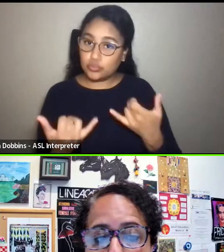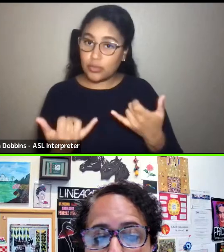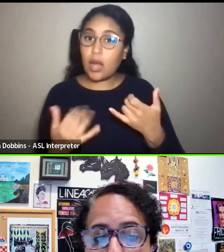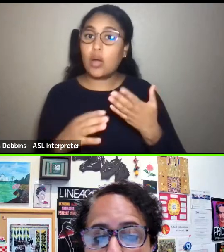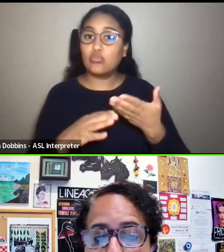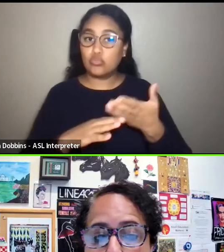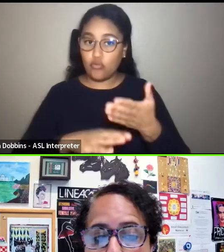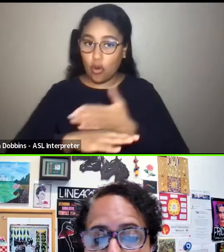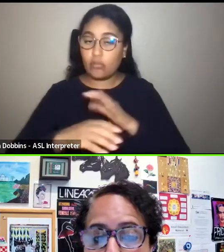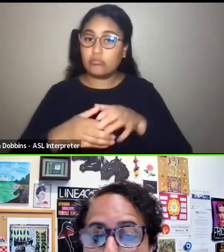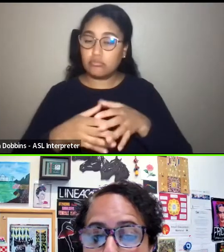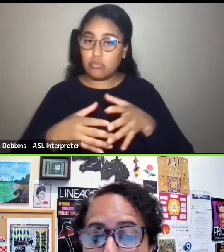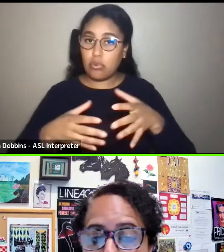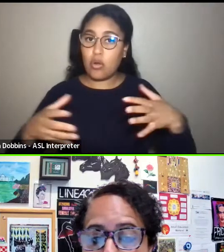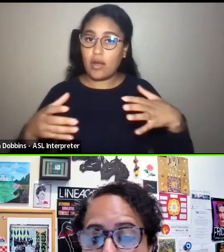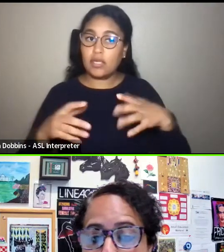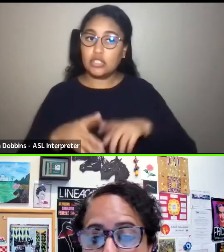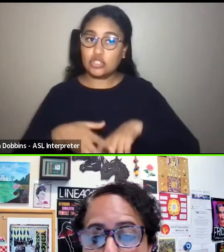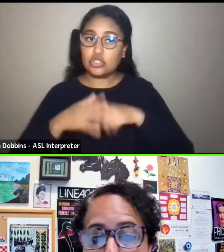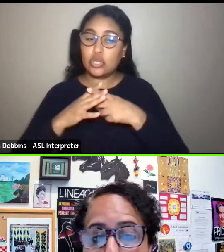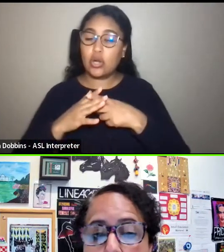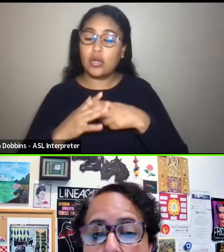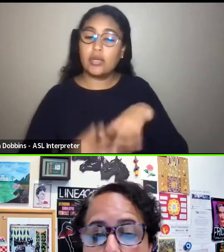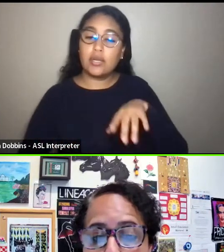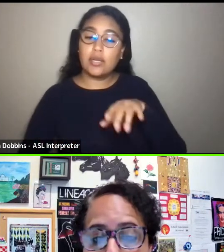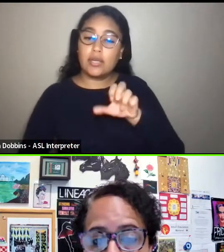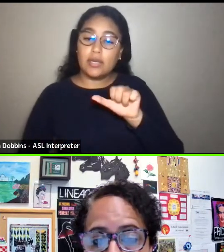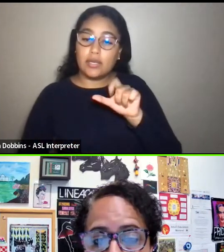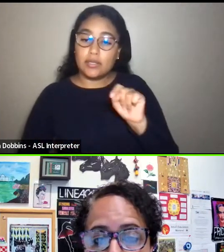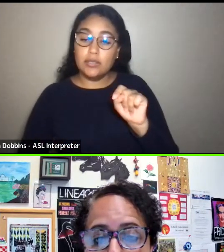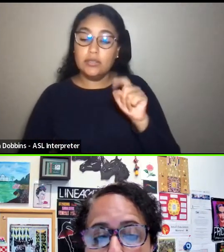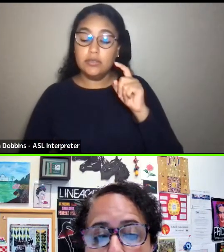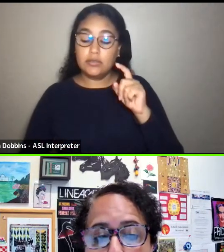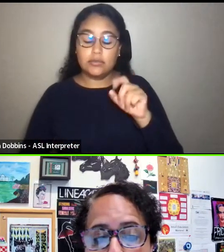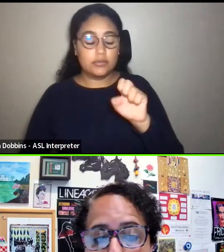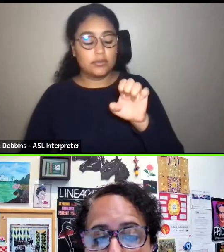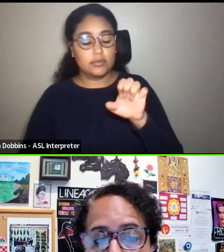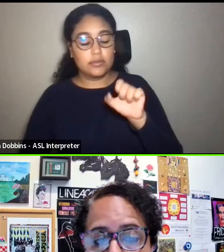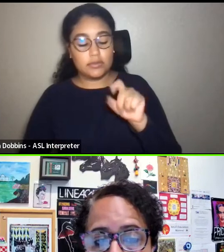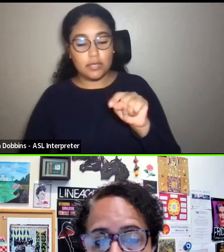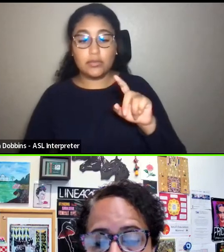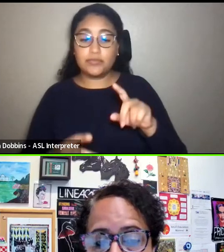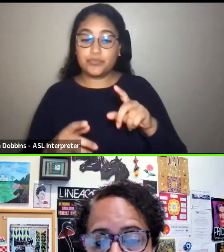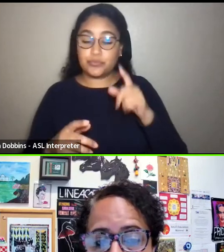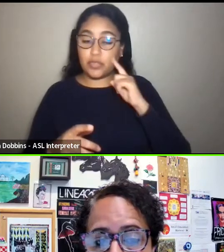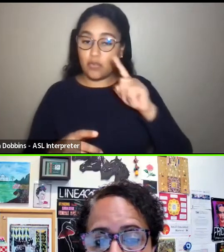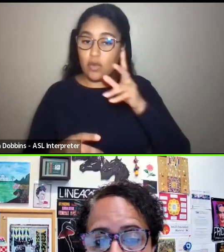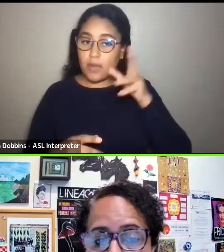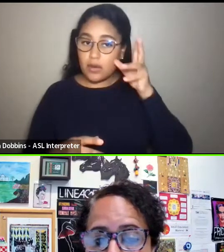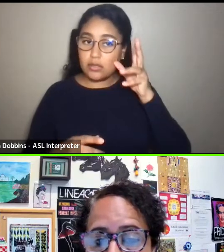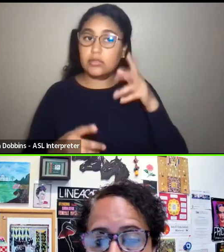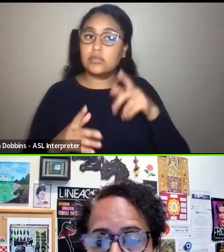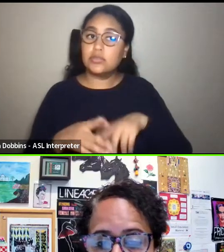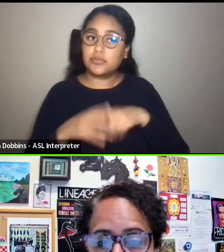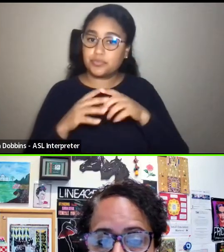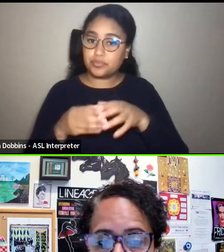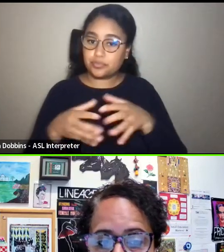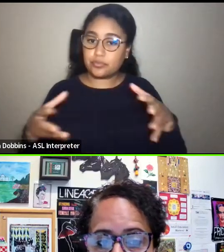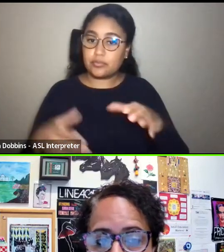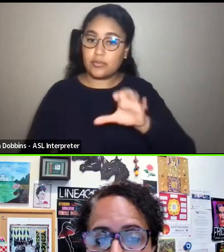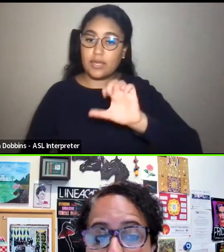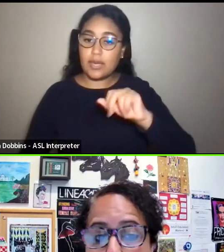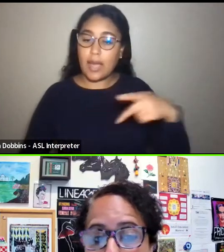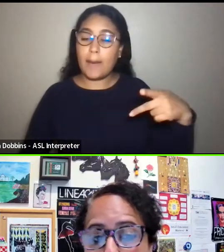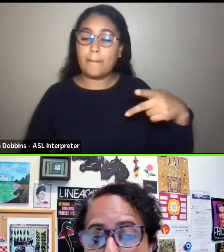to beginning level ESL classes for parents in the San Bruno community. We are working with one of our staff members who is a Capuchino High